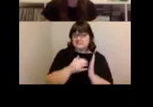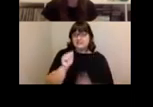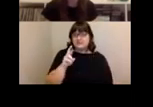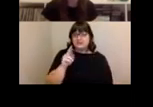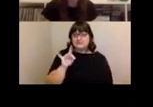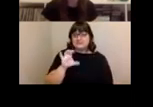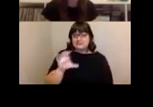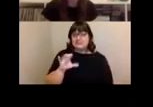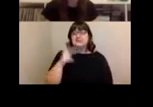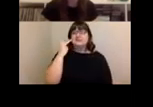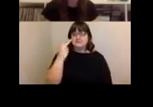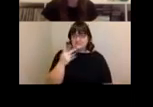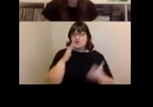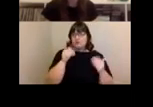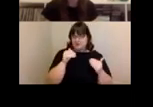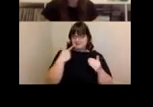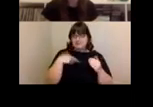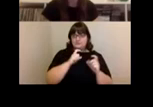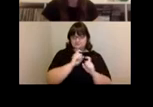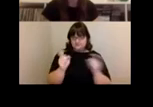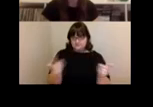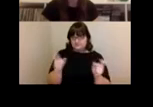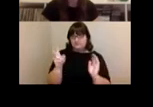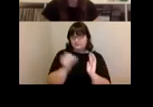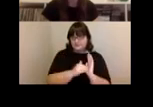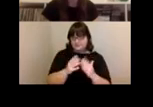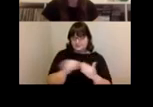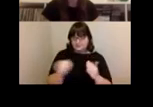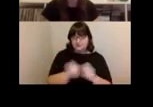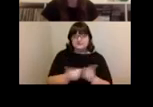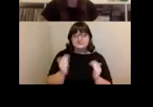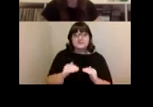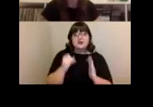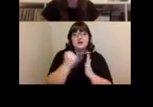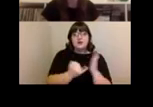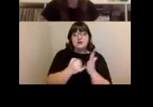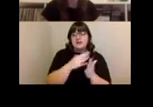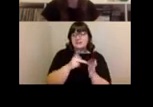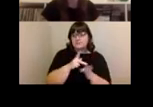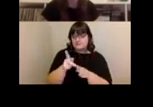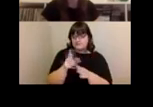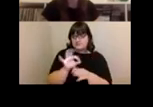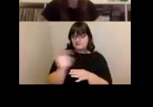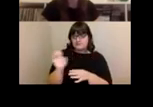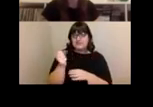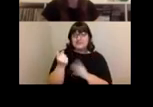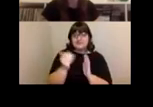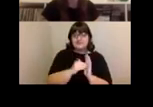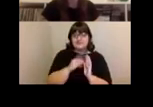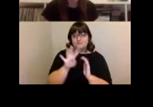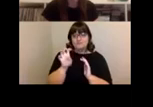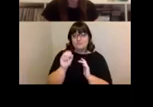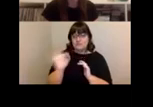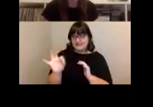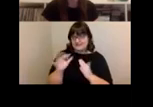we gave out to artists at $2,000. We have artist and professional fees at $11,409. This